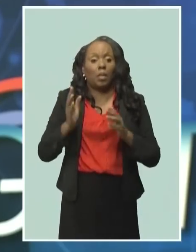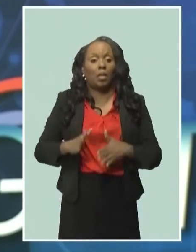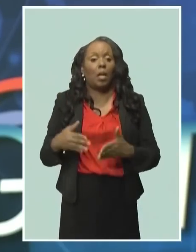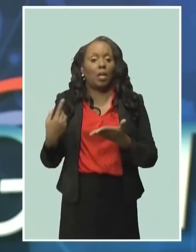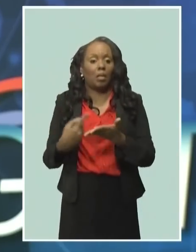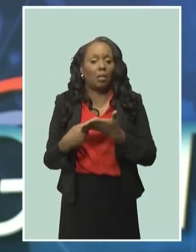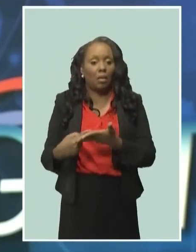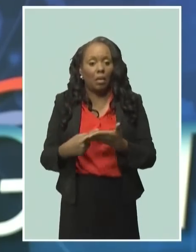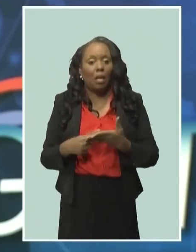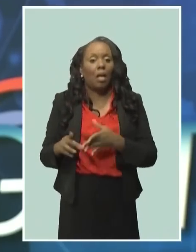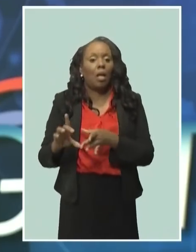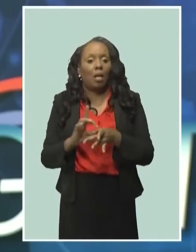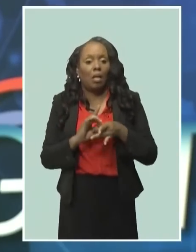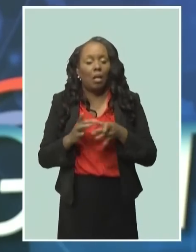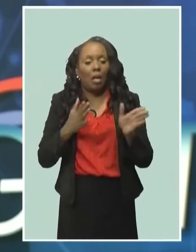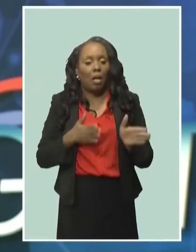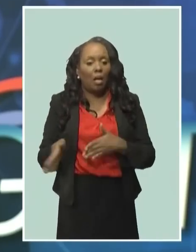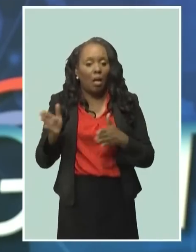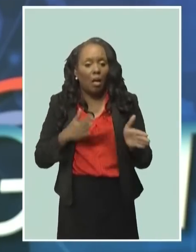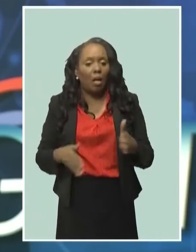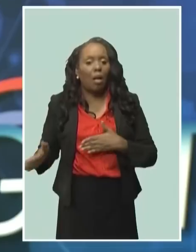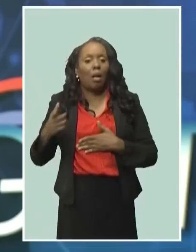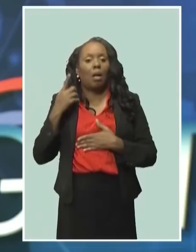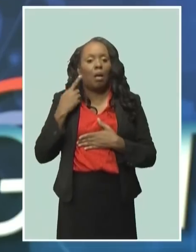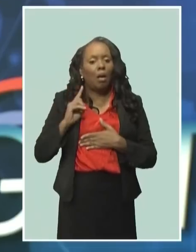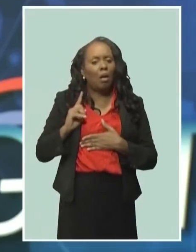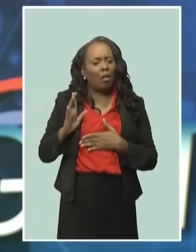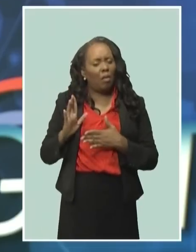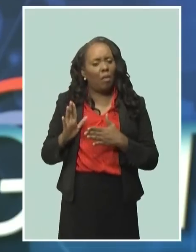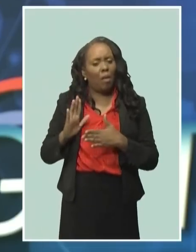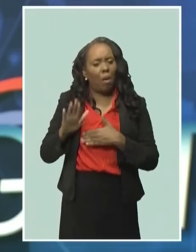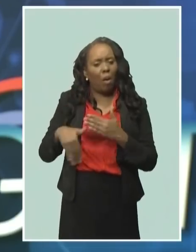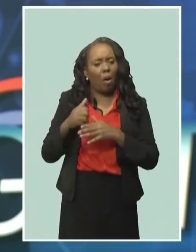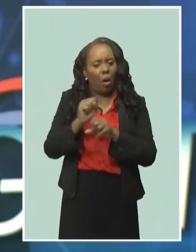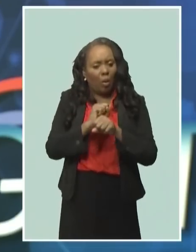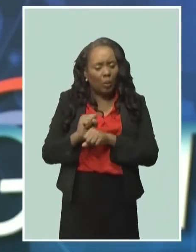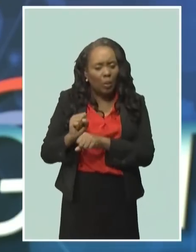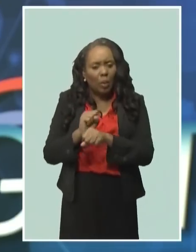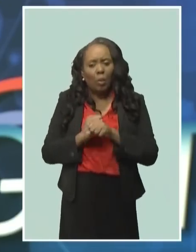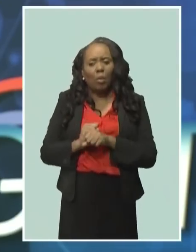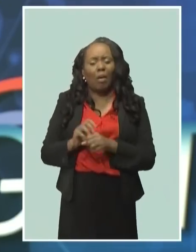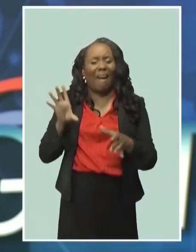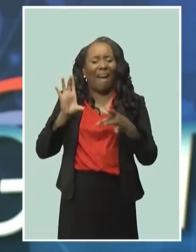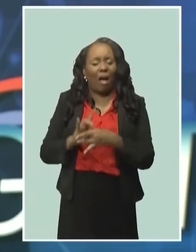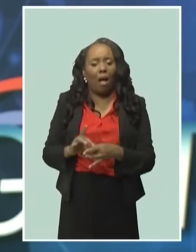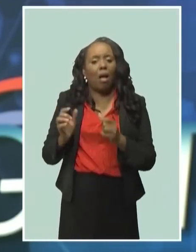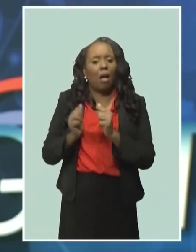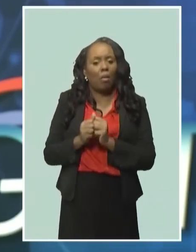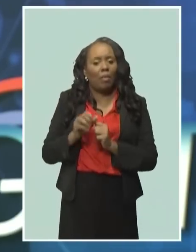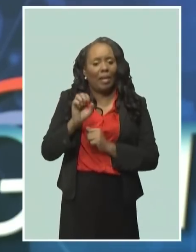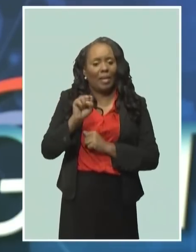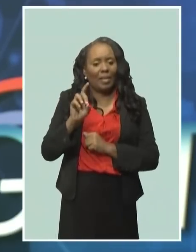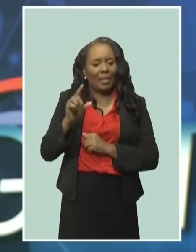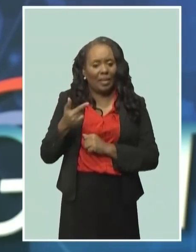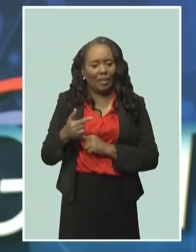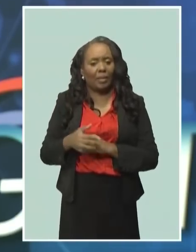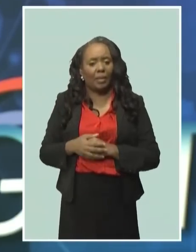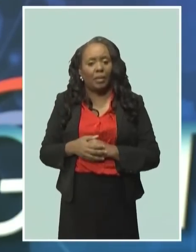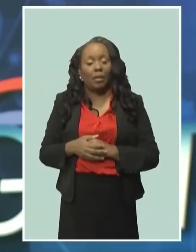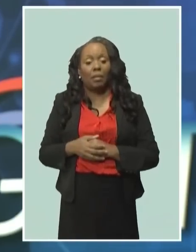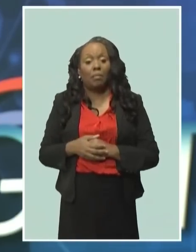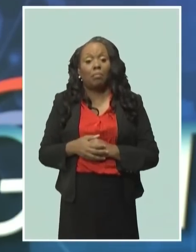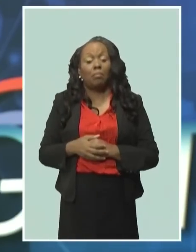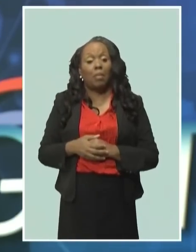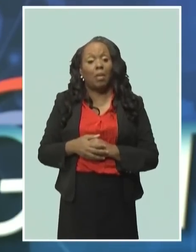Nations Multi-Country Sustainable Development Cooperation Framework at Wyndham Grand, Barbados Sam Lord's Castle today. She told